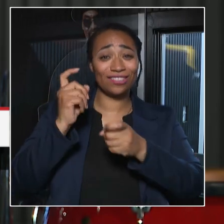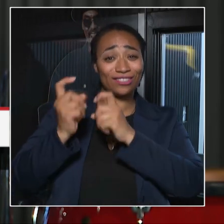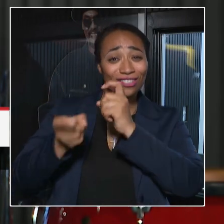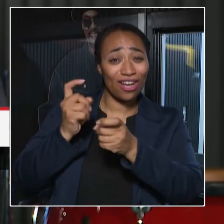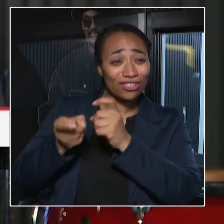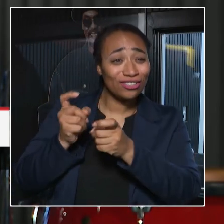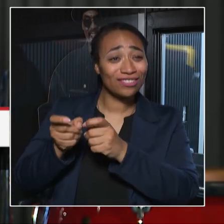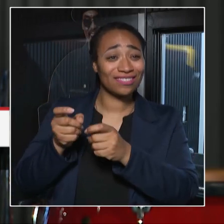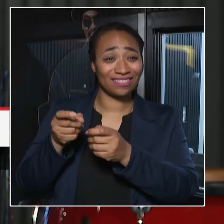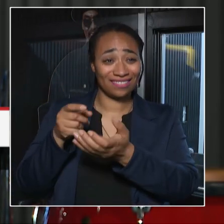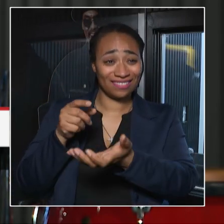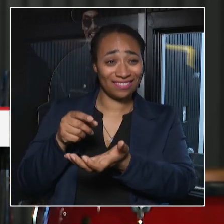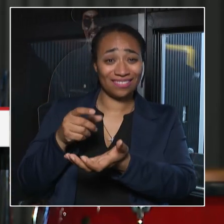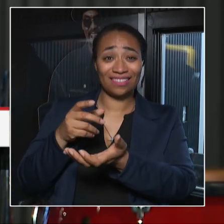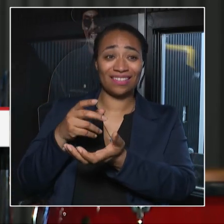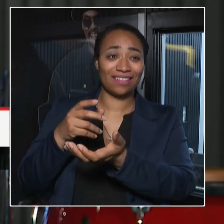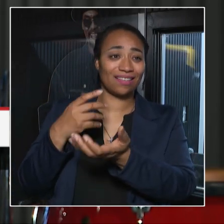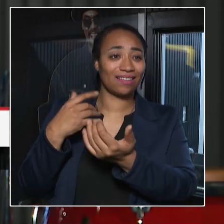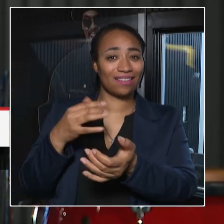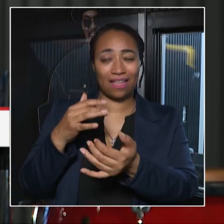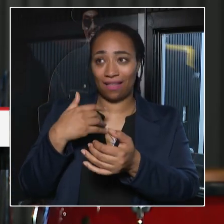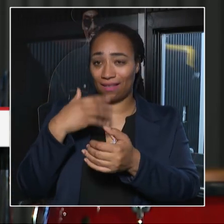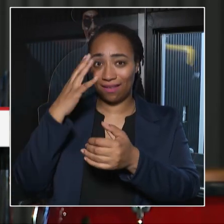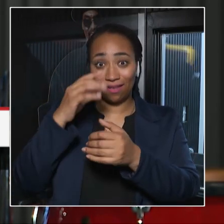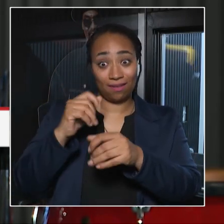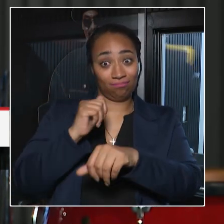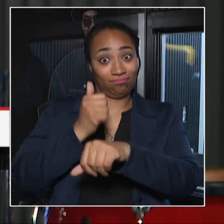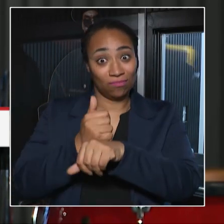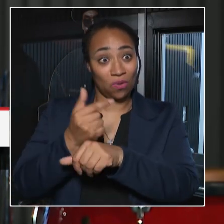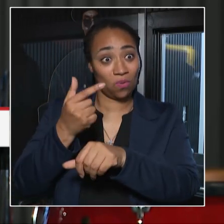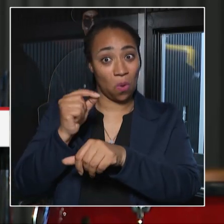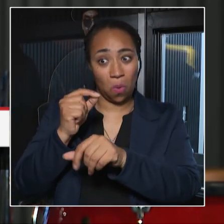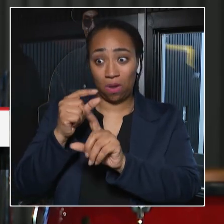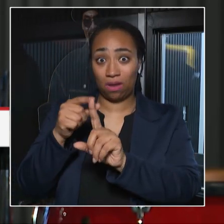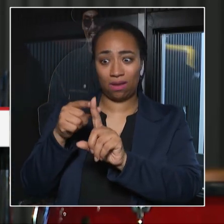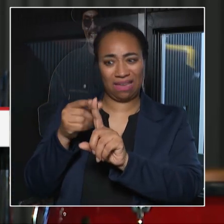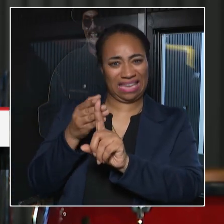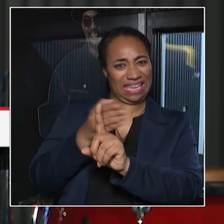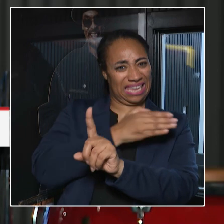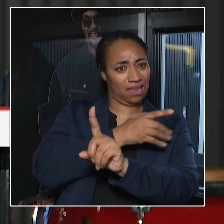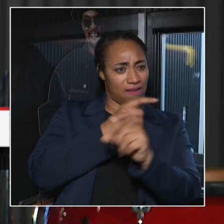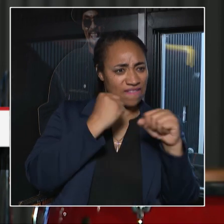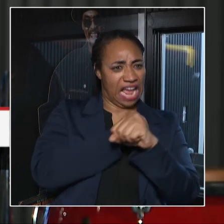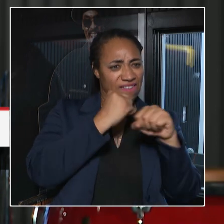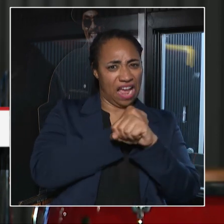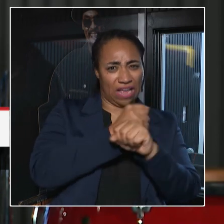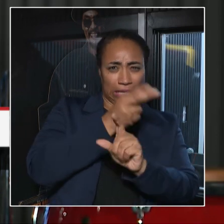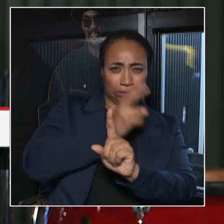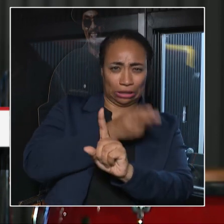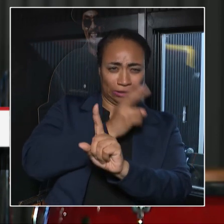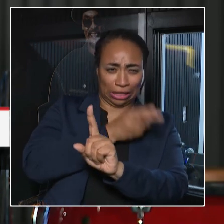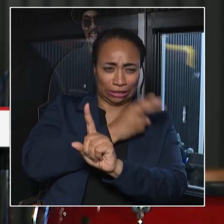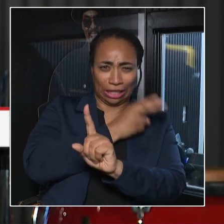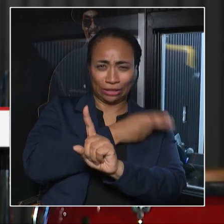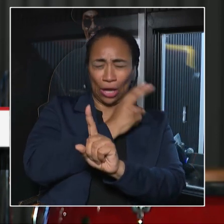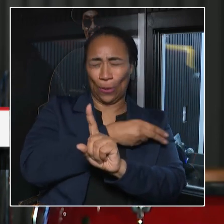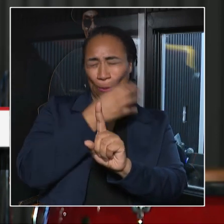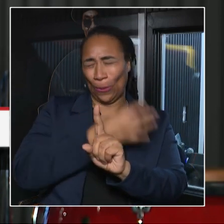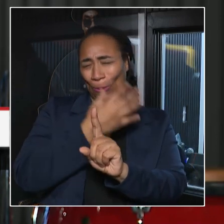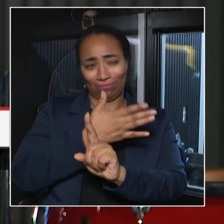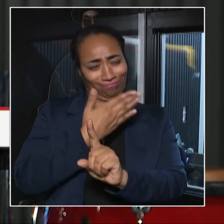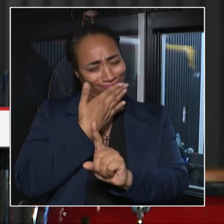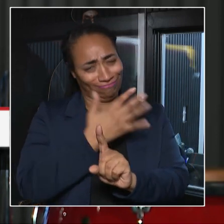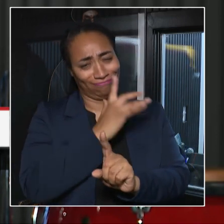in 1996 at Ceasefire Don't Smoke the Brothers. He was once a part of the Commission on Arts and Humanities, the chair. He's